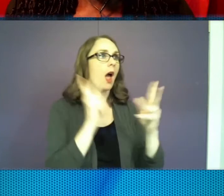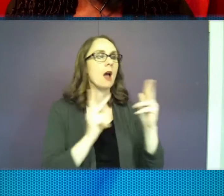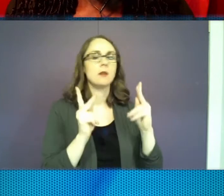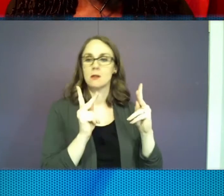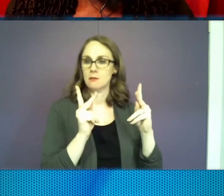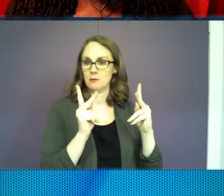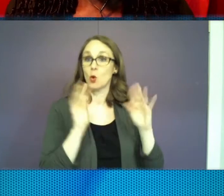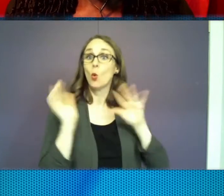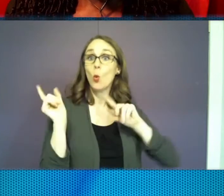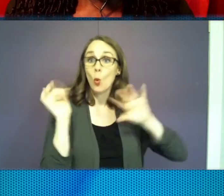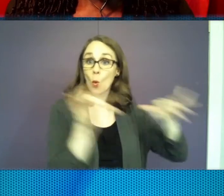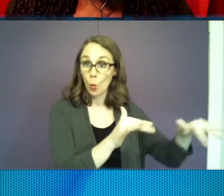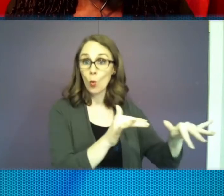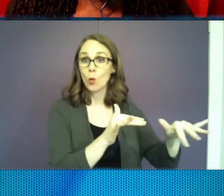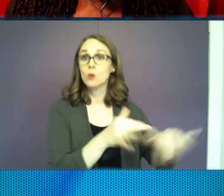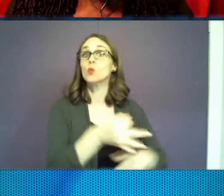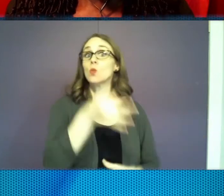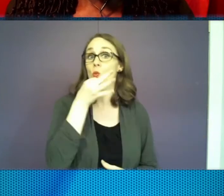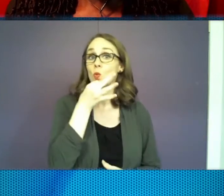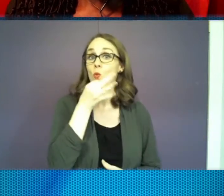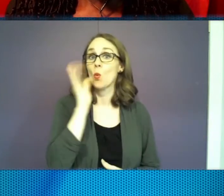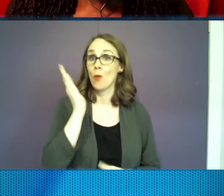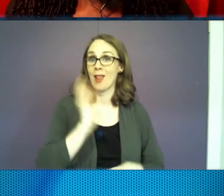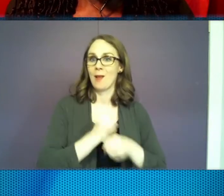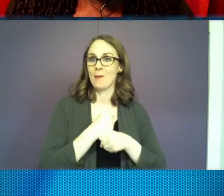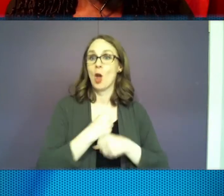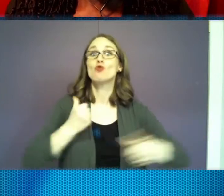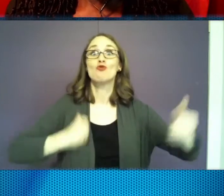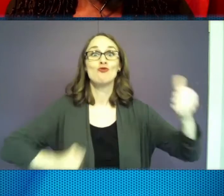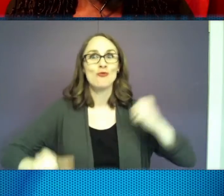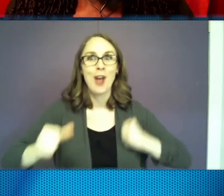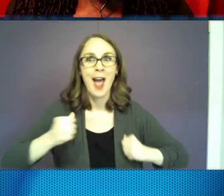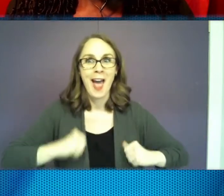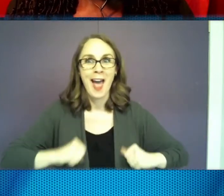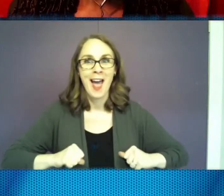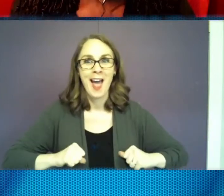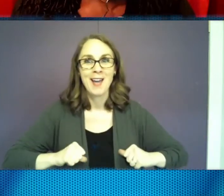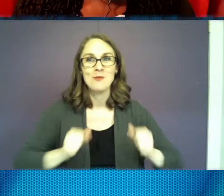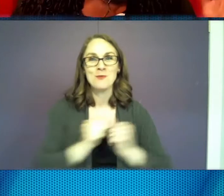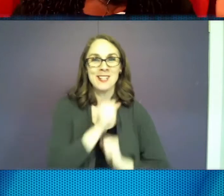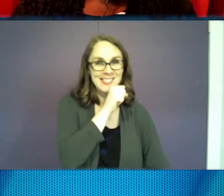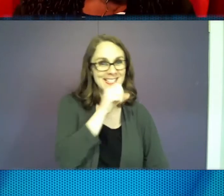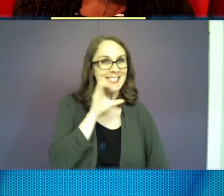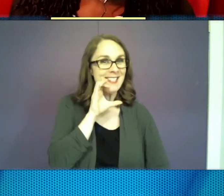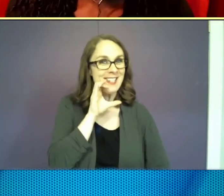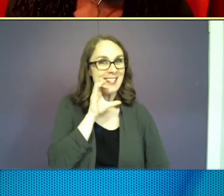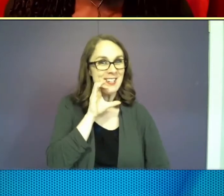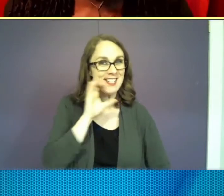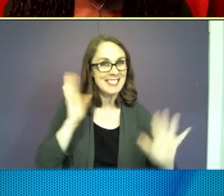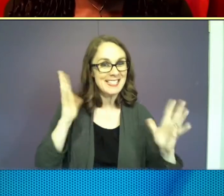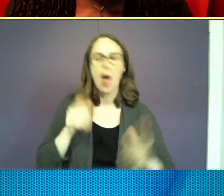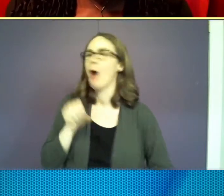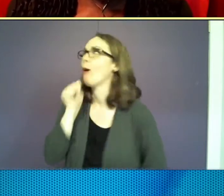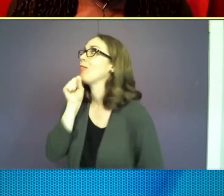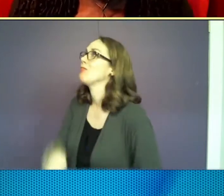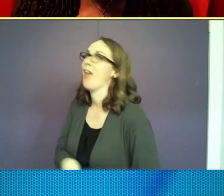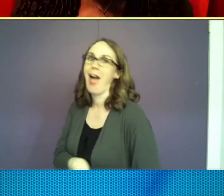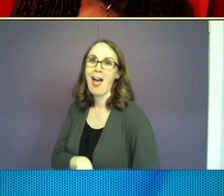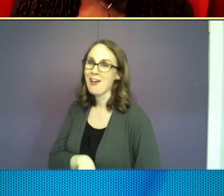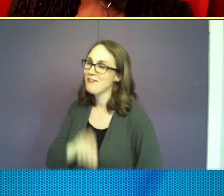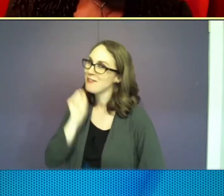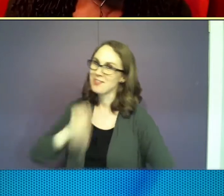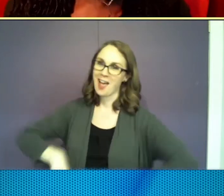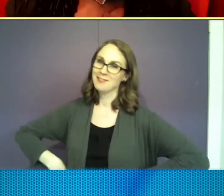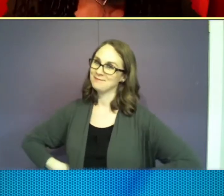go. Soon we're going to make a drama and dinner with these senior people. Yeah, I love it. I love